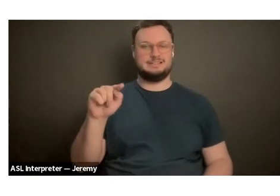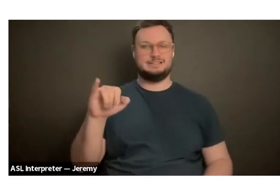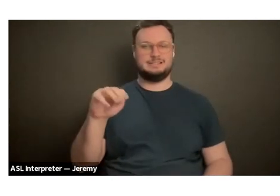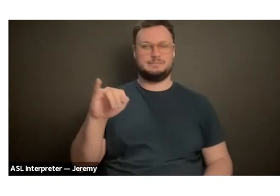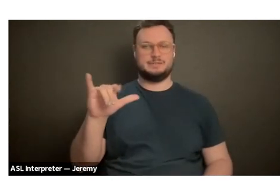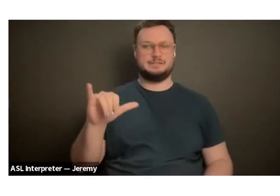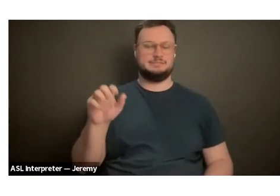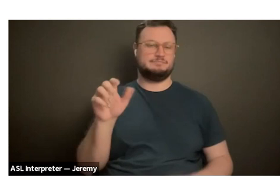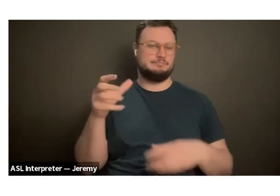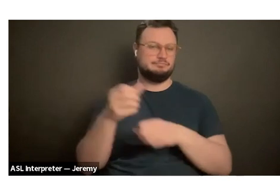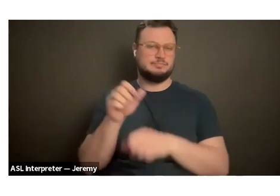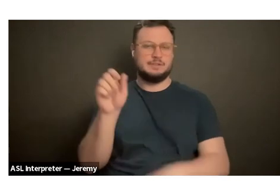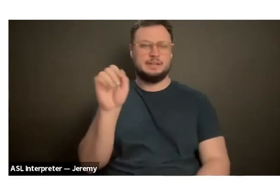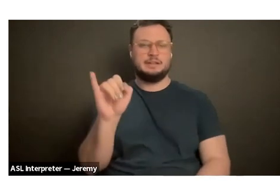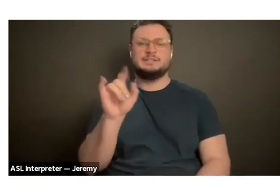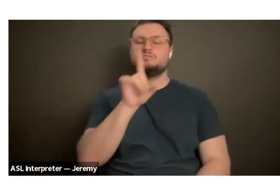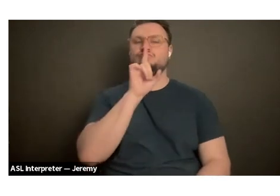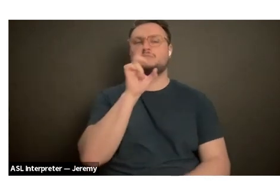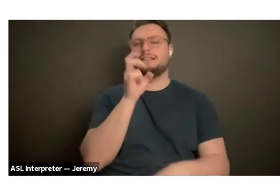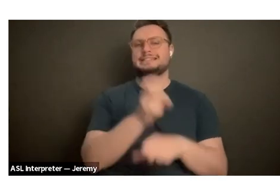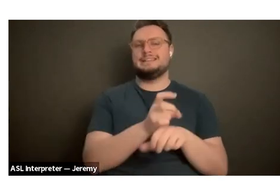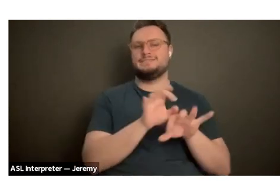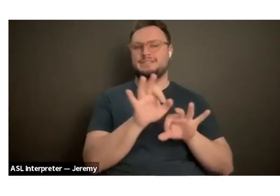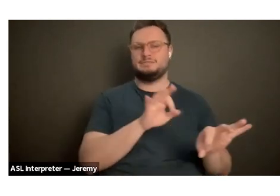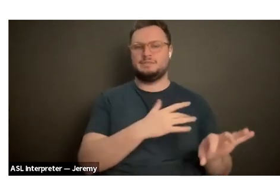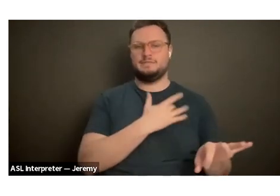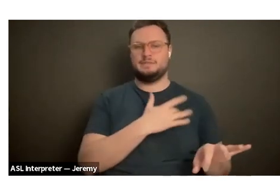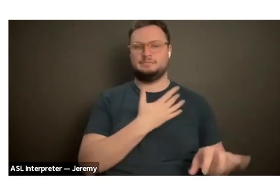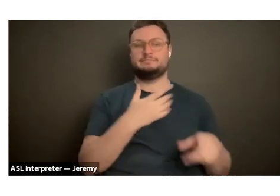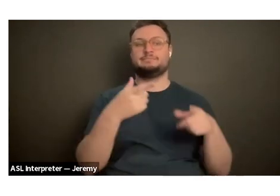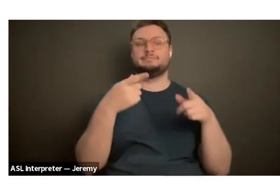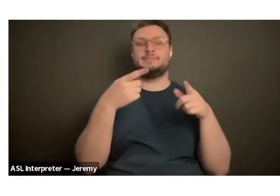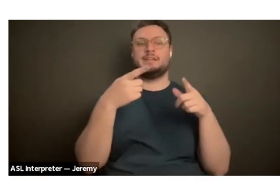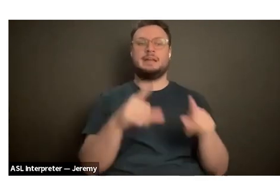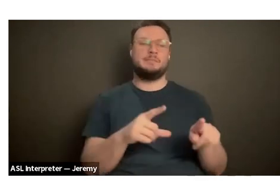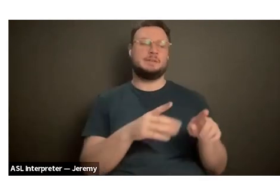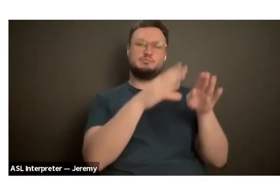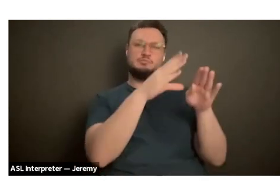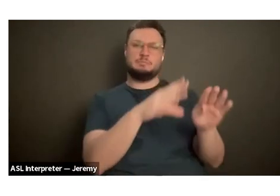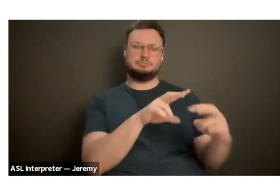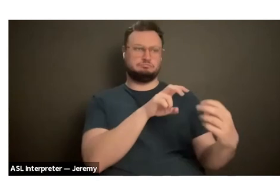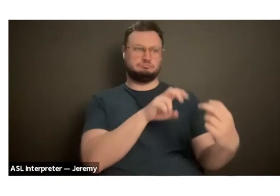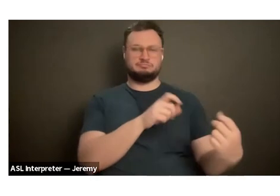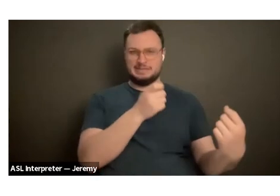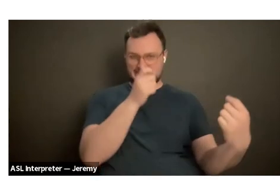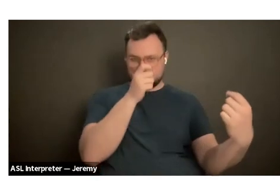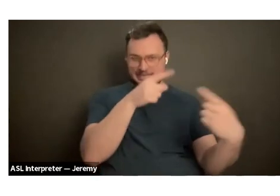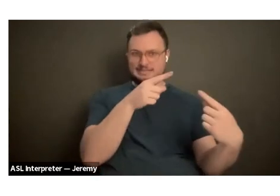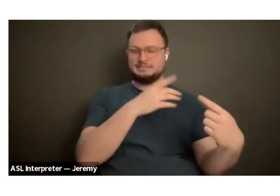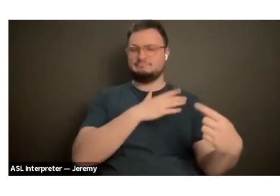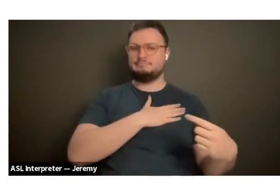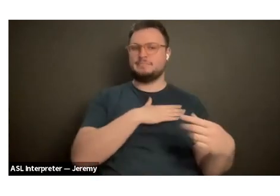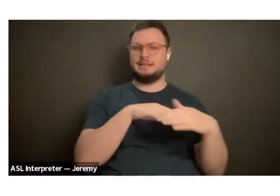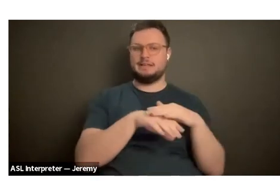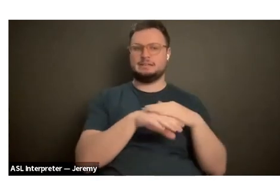that elusive, hard to describe feeling when someone gets your access needs. The kind of eerie